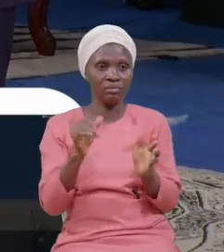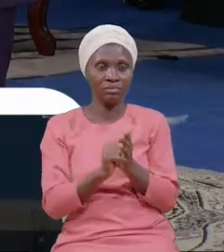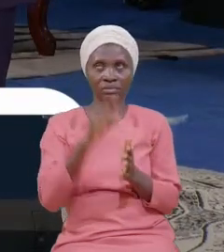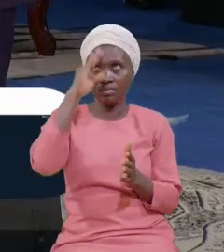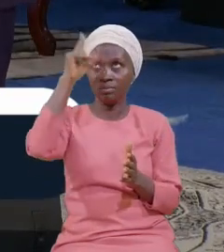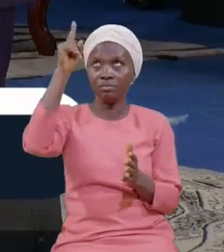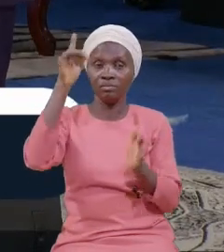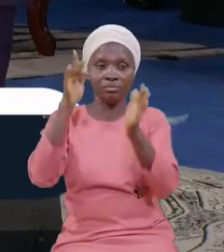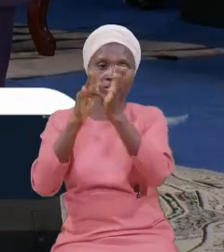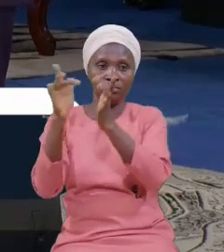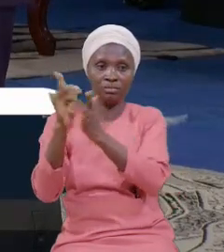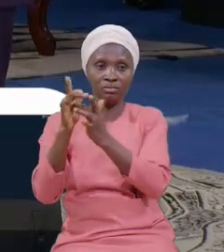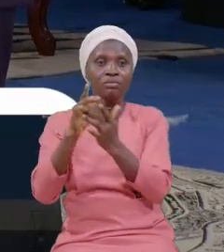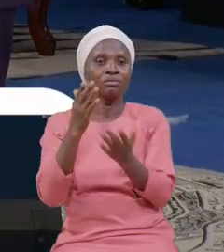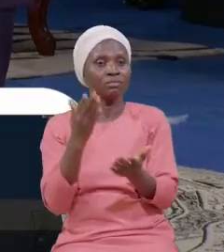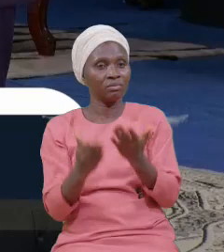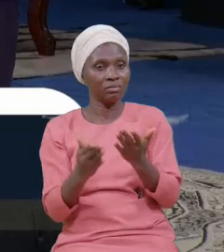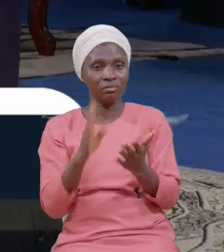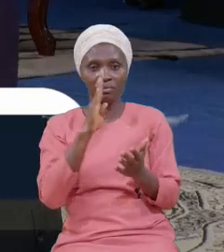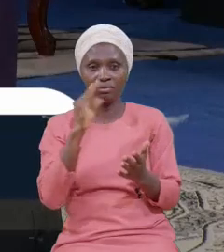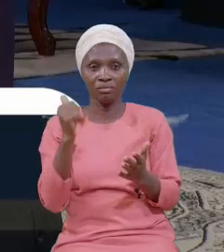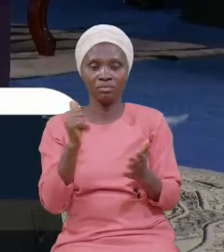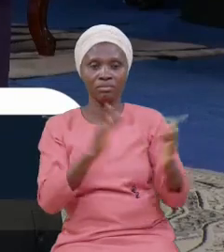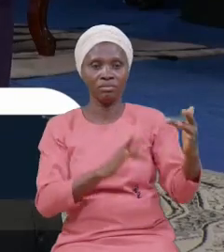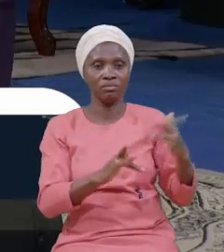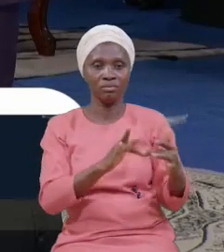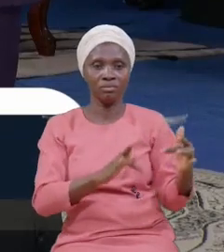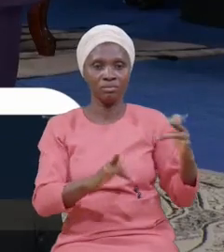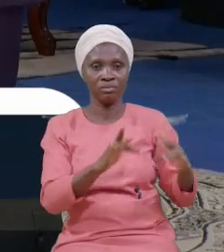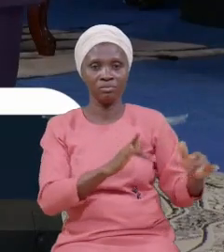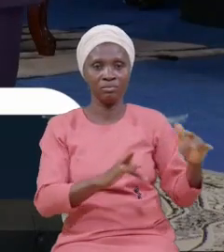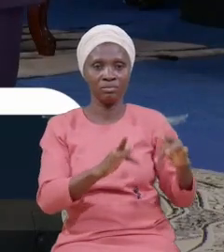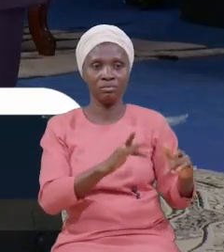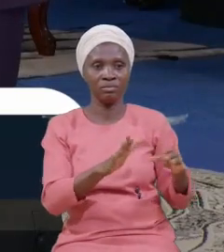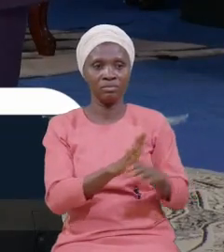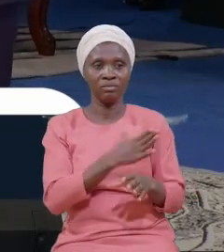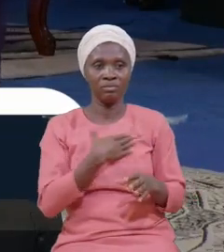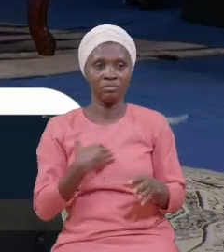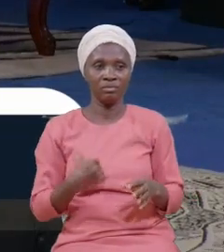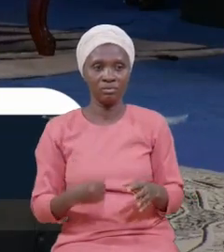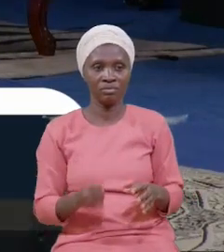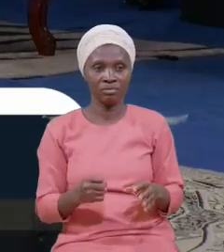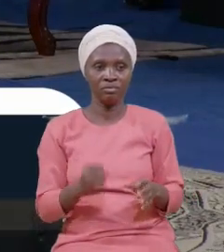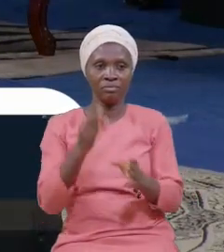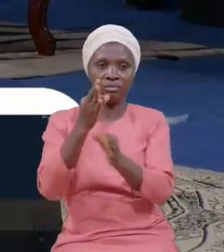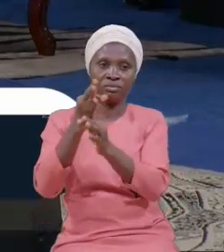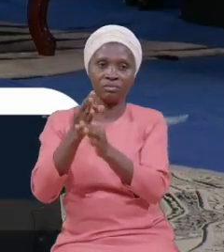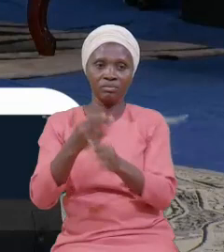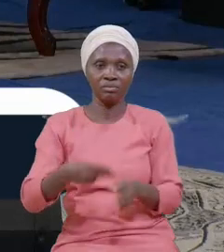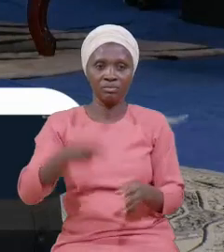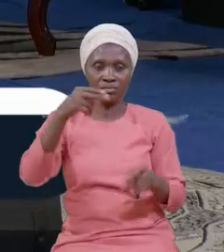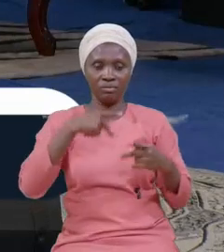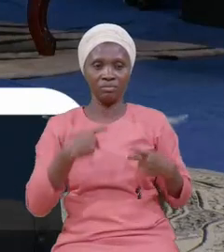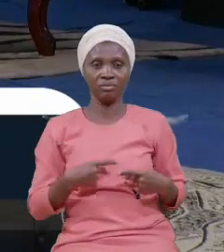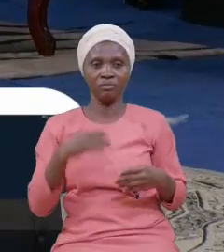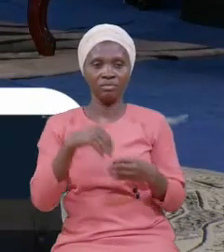be a merciful and faithful high priest in things